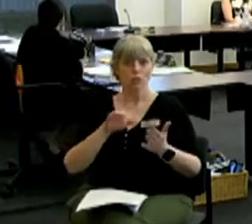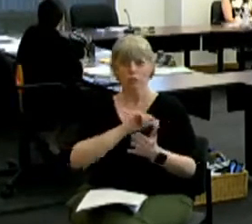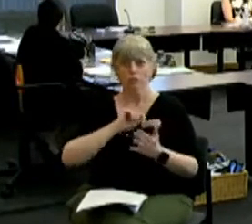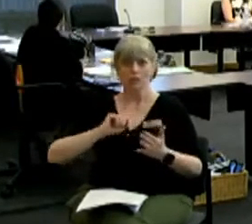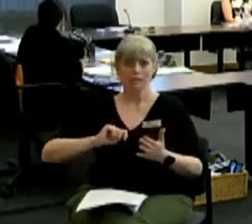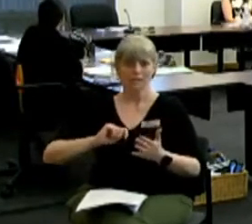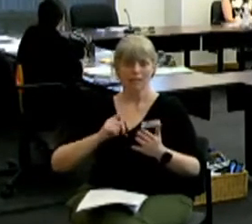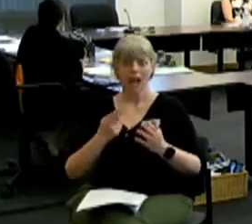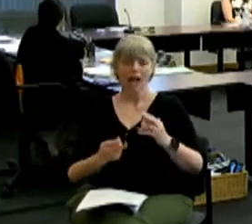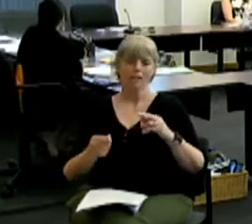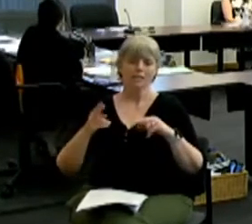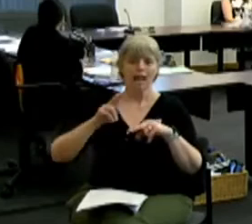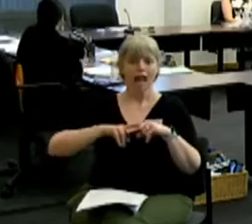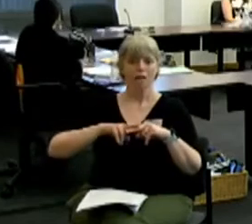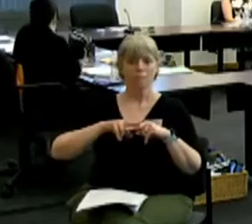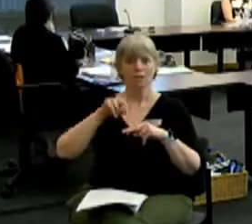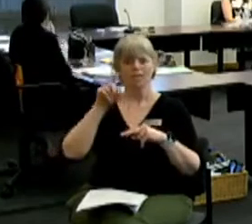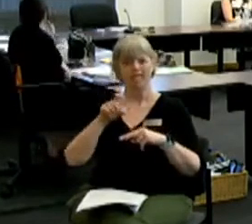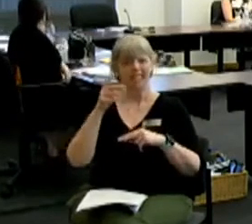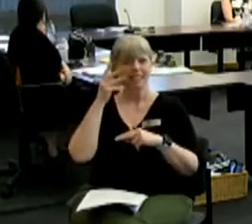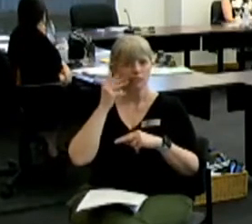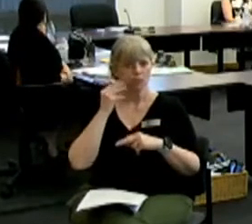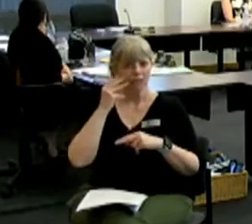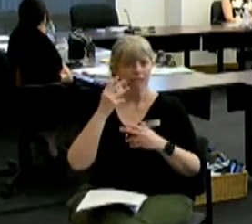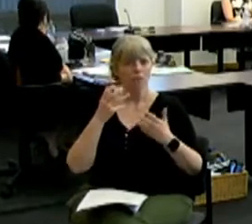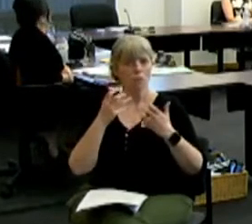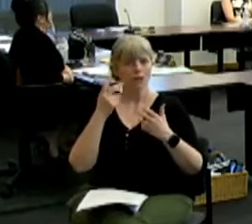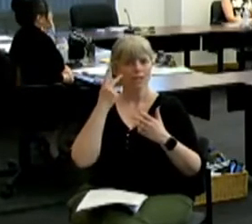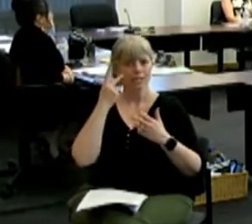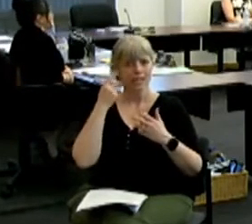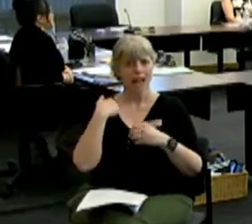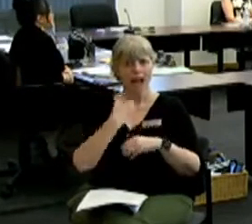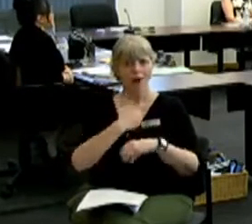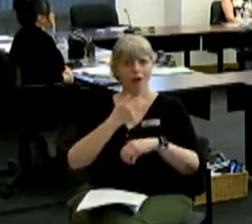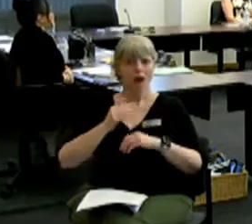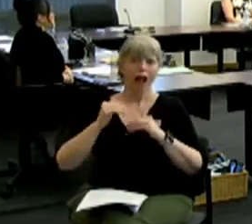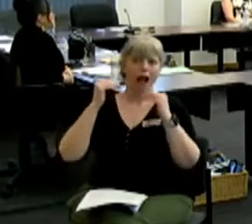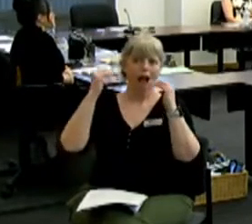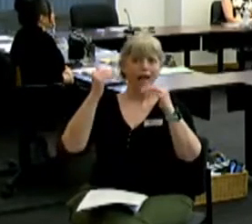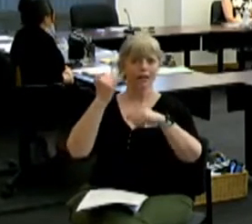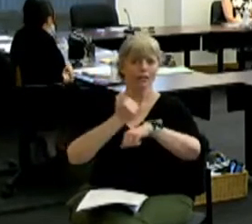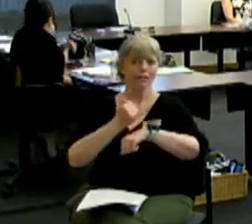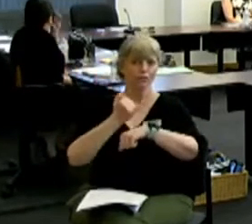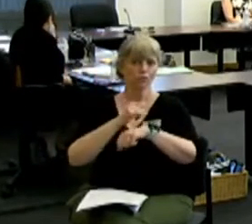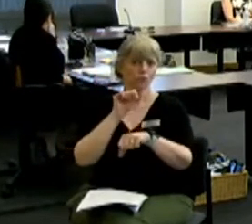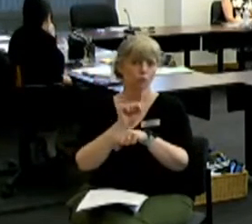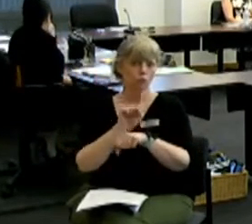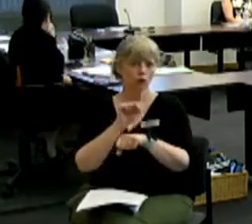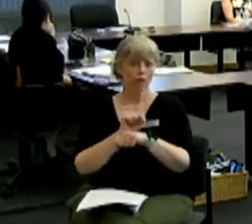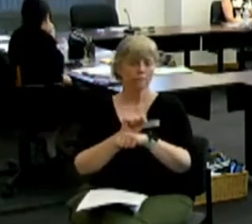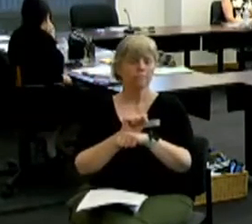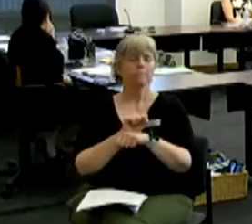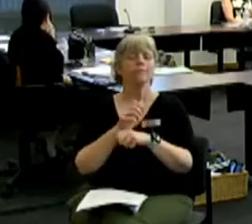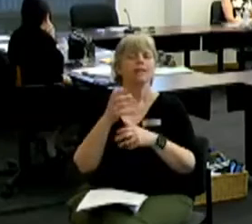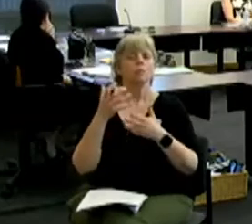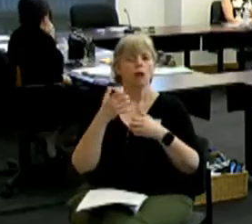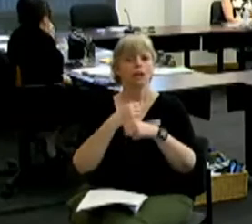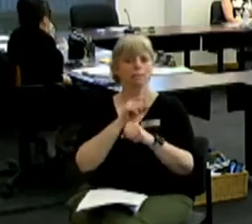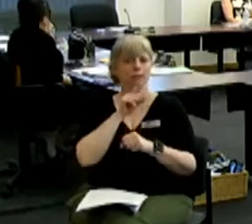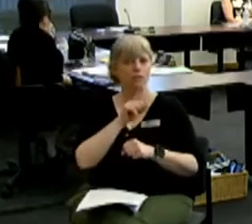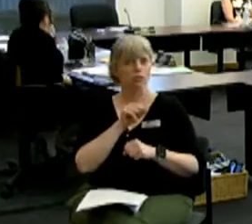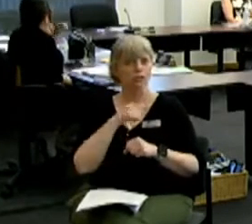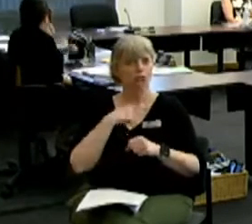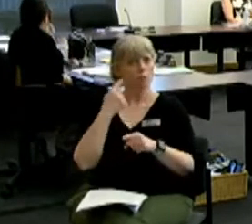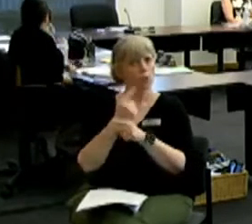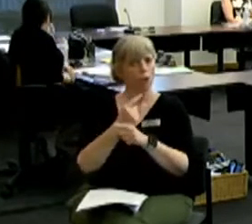on top of needing experience. I wanted to see how higher institutions operate at this level. I also wanted to make sure that I